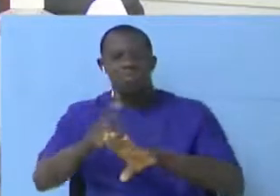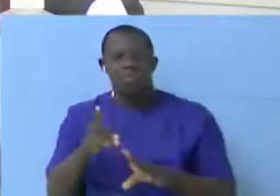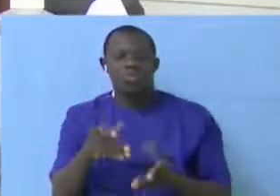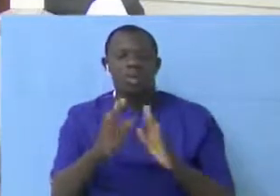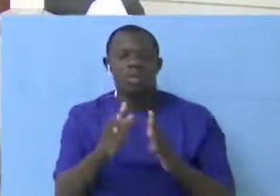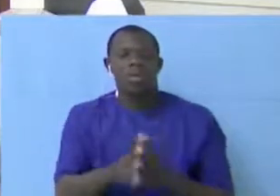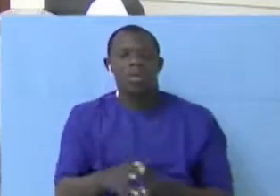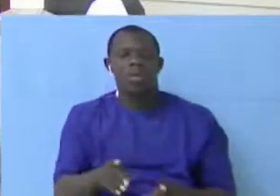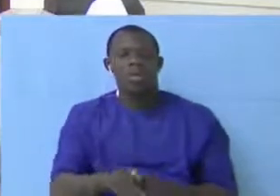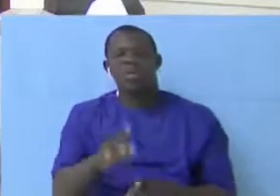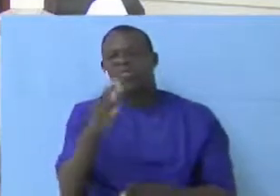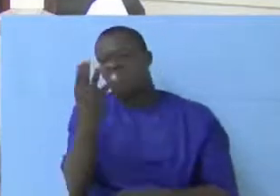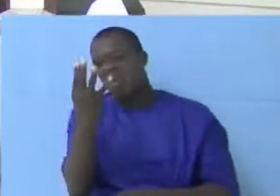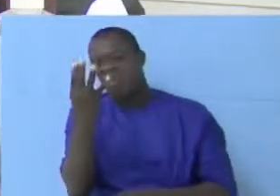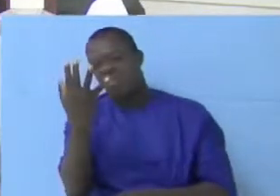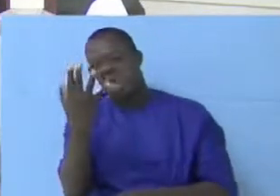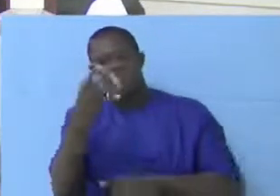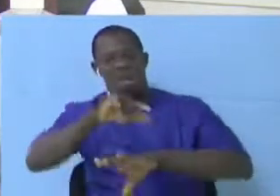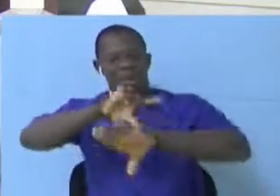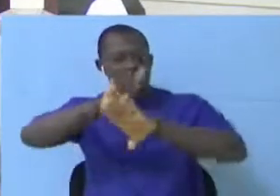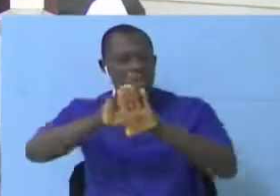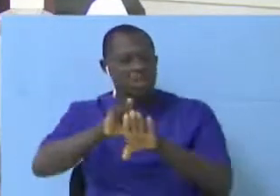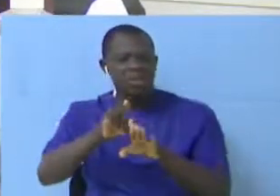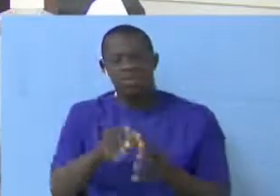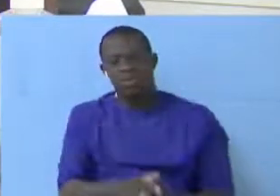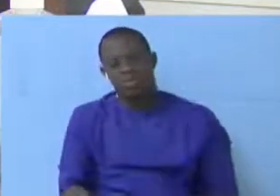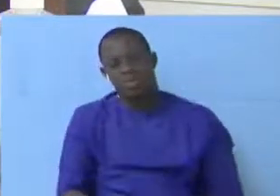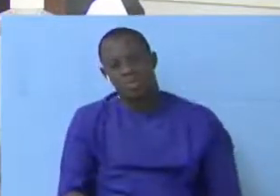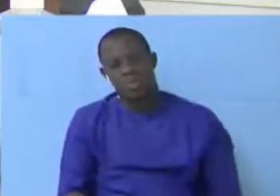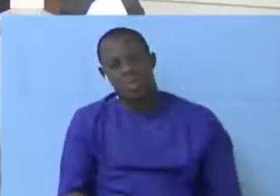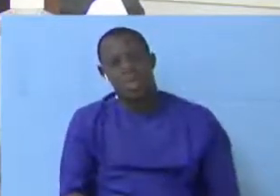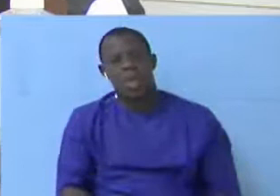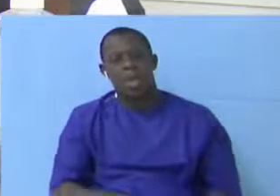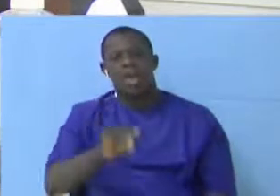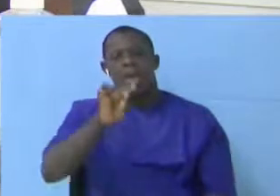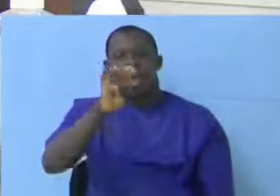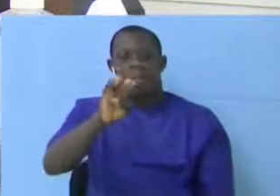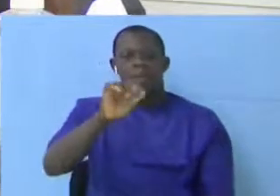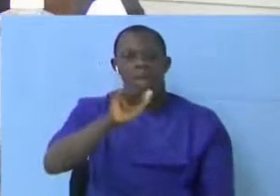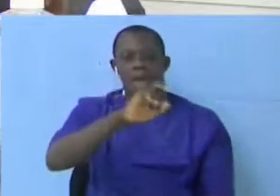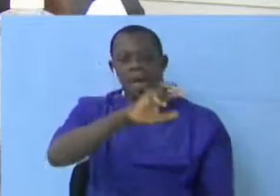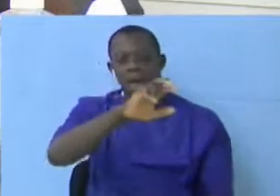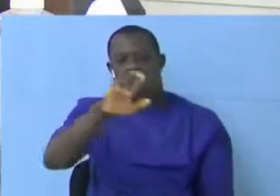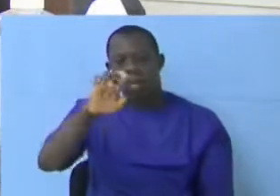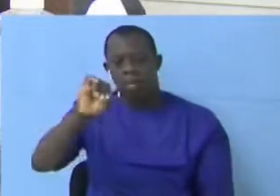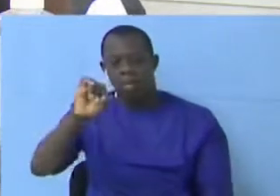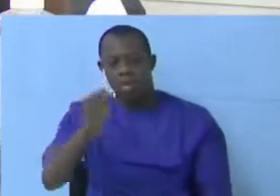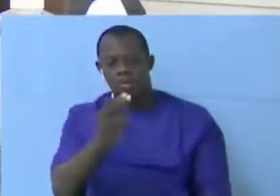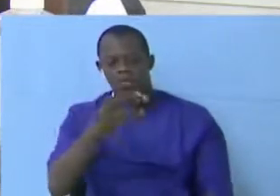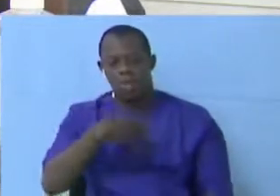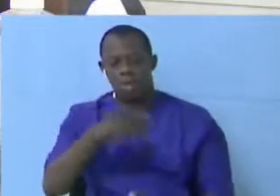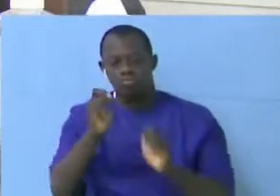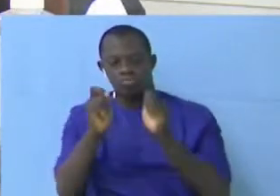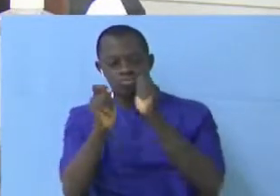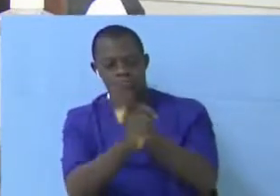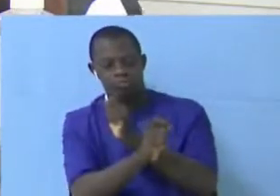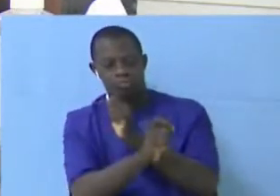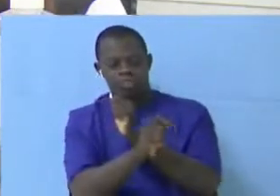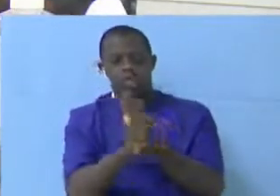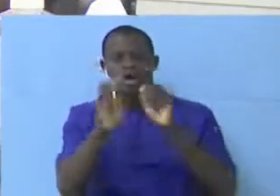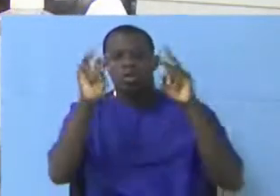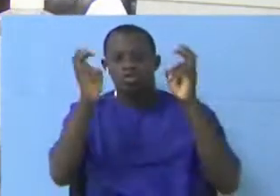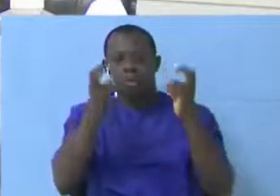For 5 minutes. 4 minutes lulu, Mare changed the subject, wanted to change the subject.